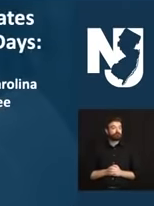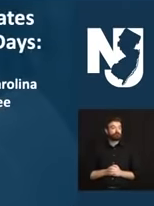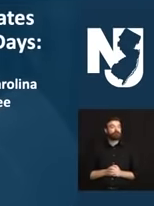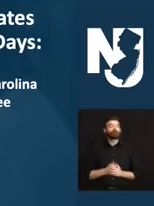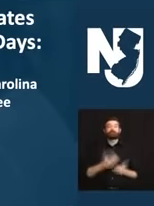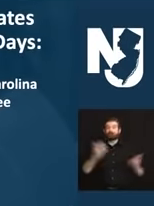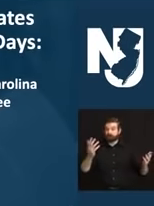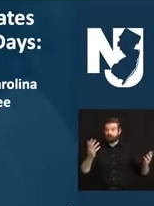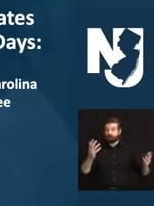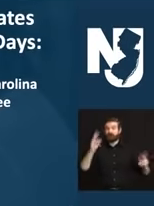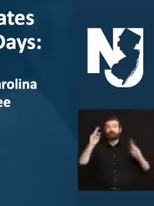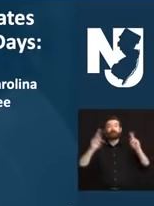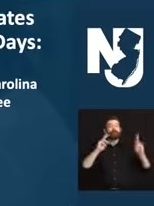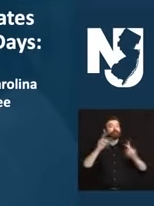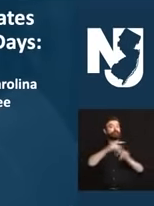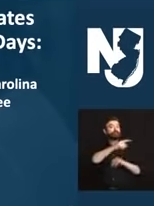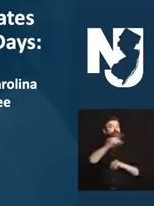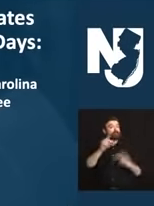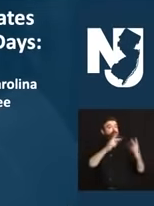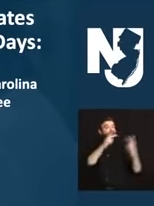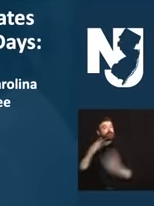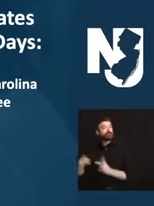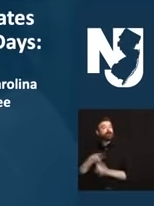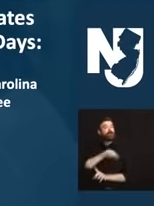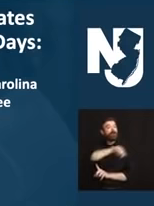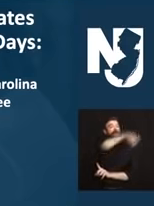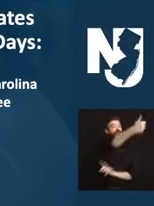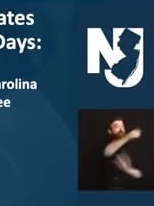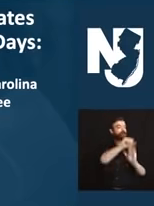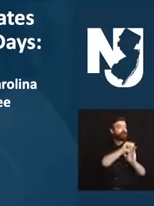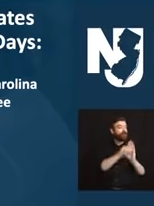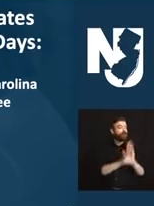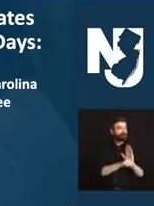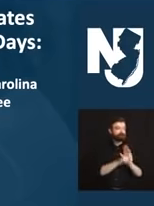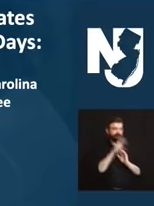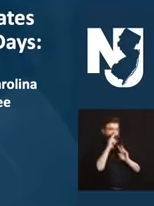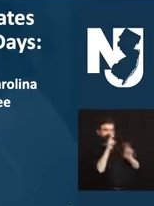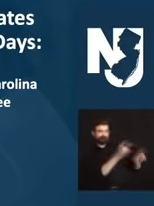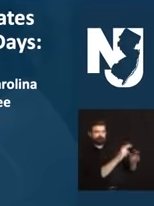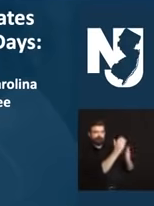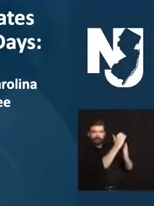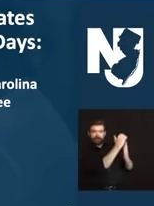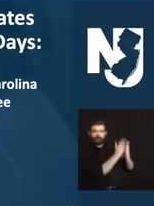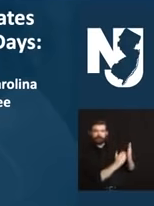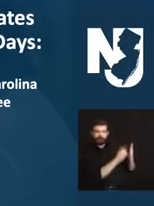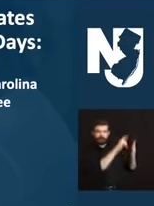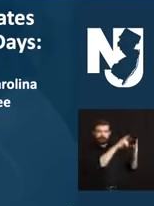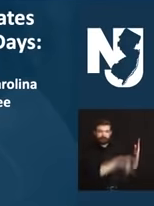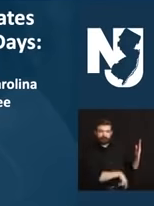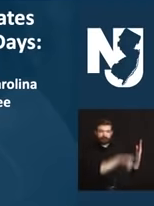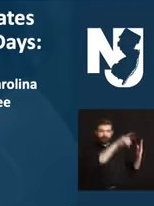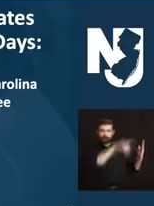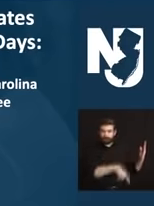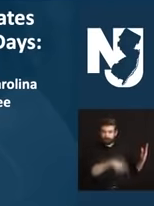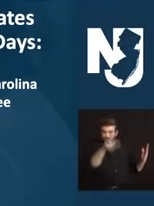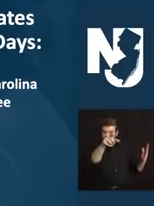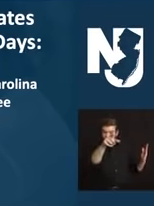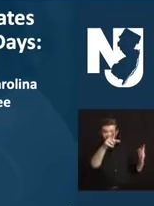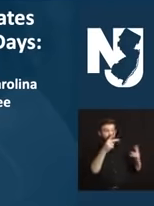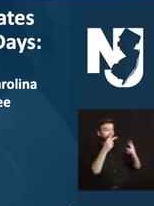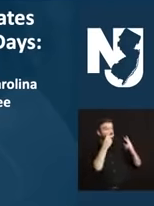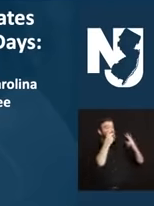country. Today we updated the list of states from which visitors are being advised to observe a